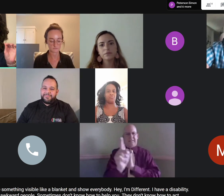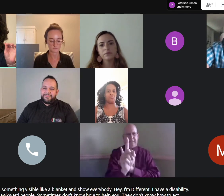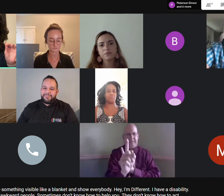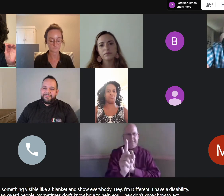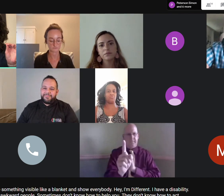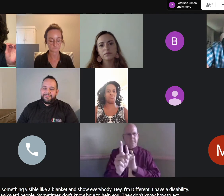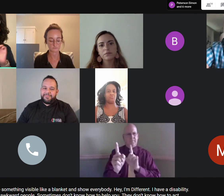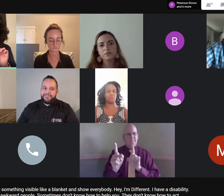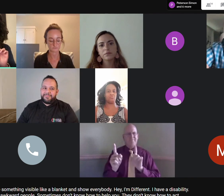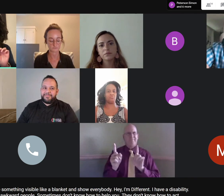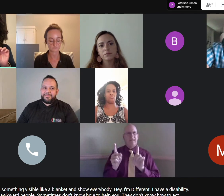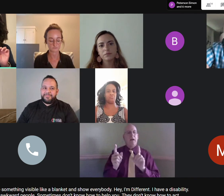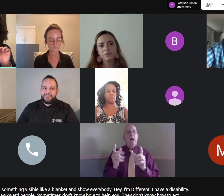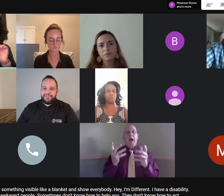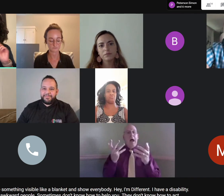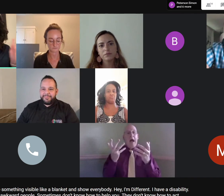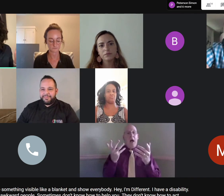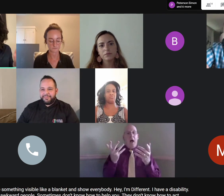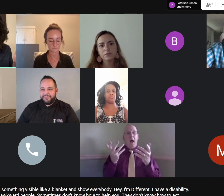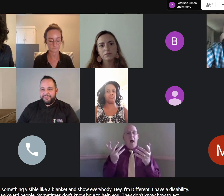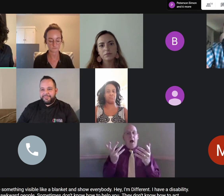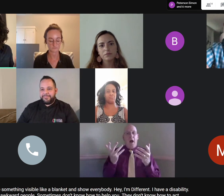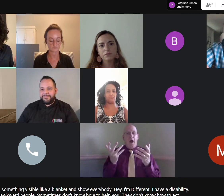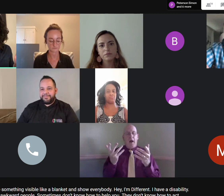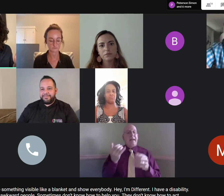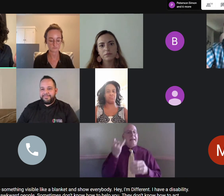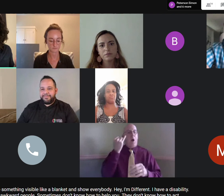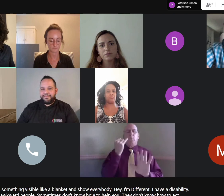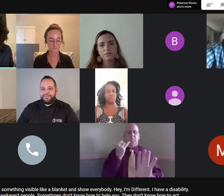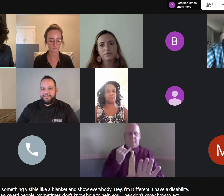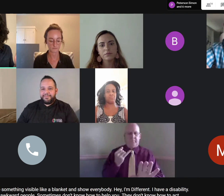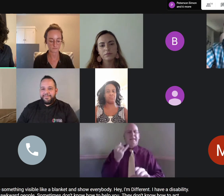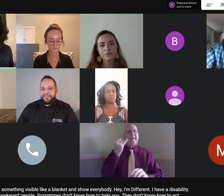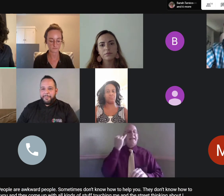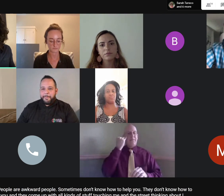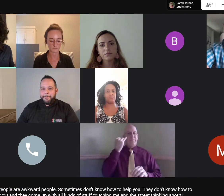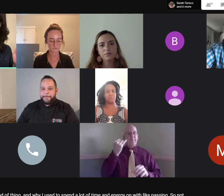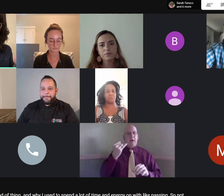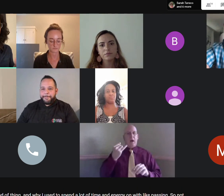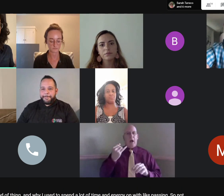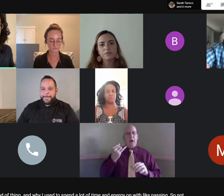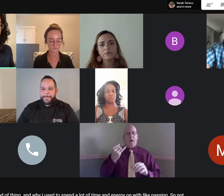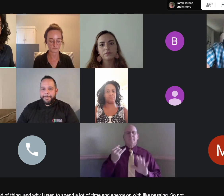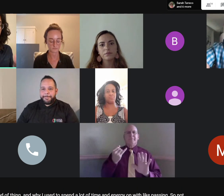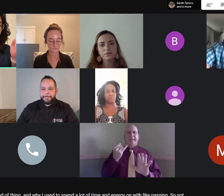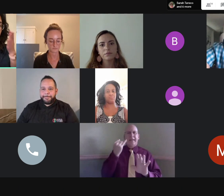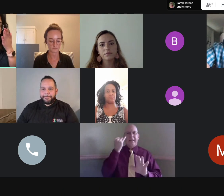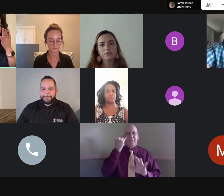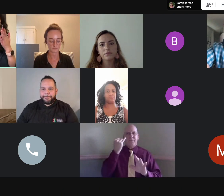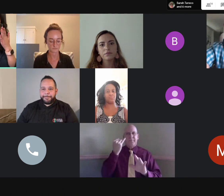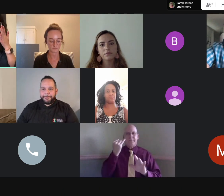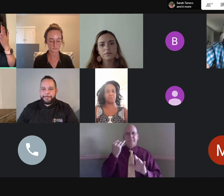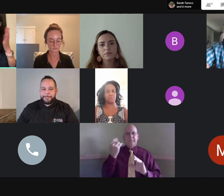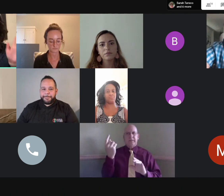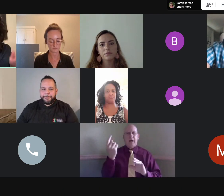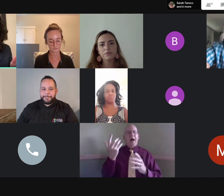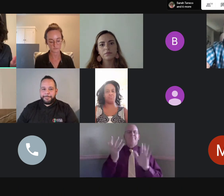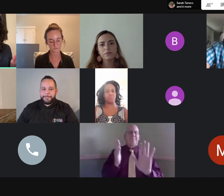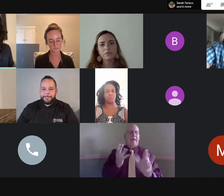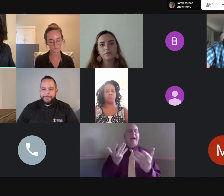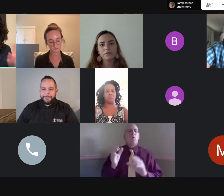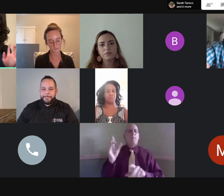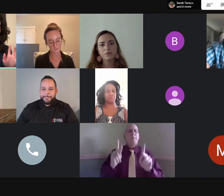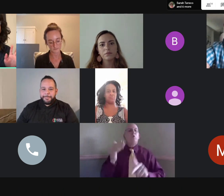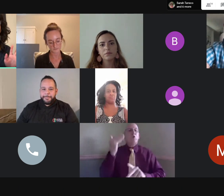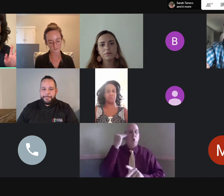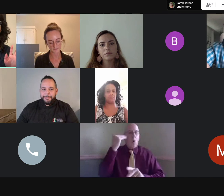not wanting to do anything that would tip anybody off to the fact that I had a hearing or vision disability. So I was really concerned